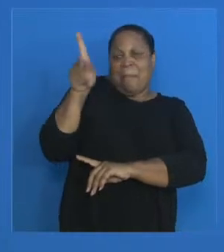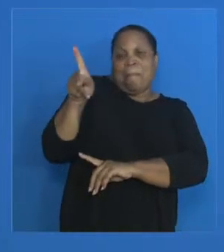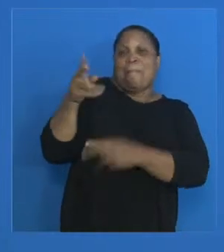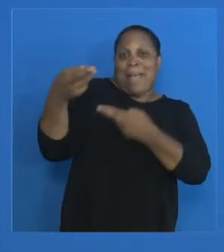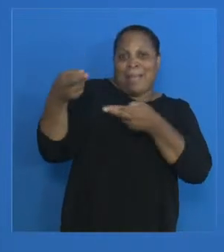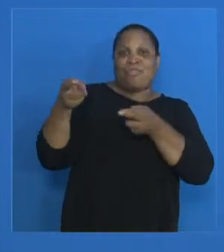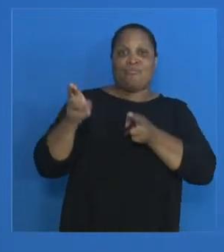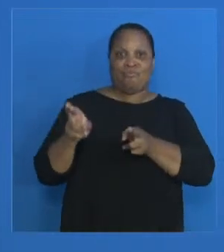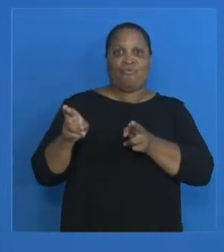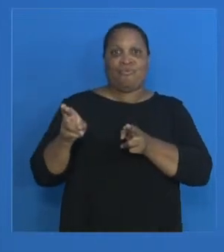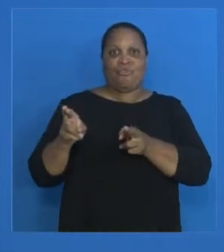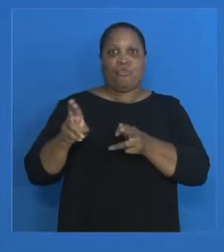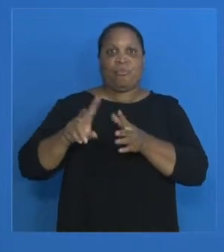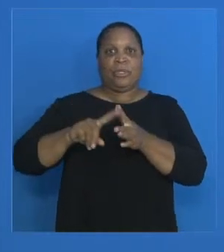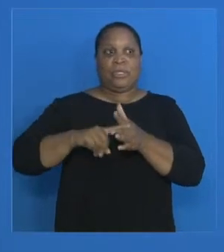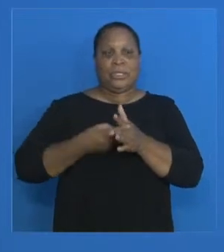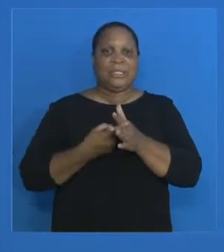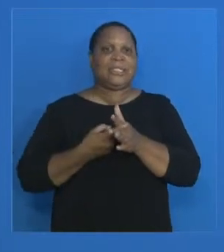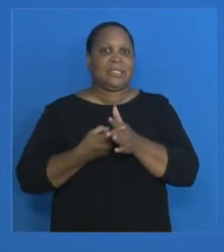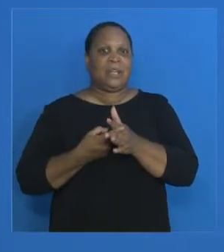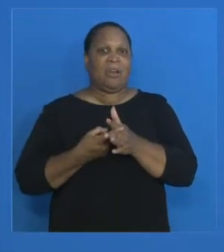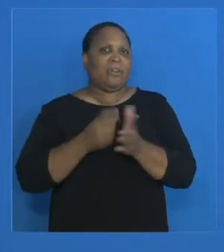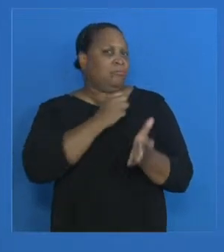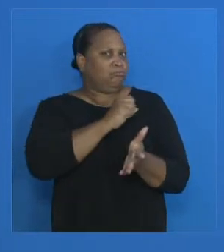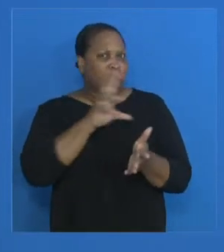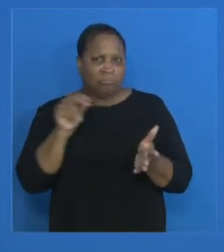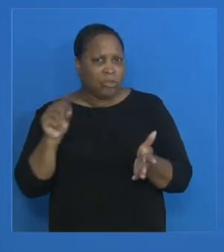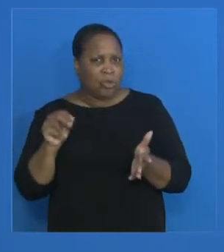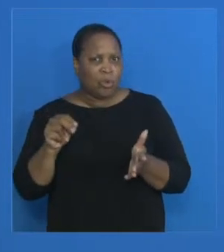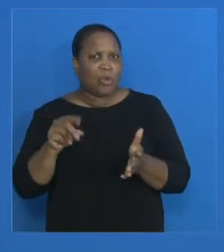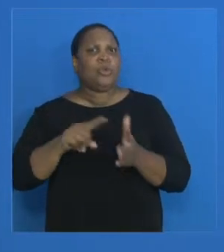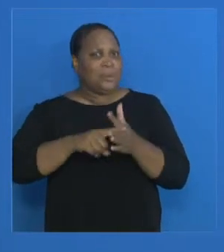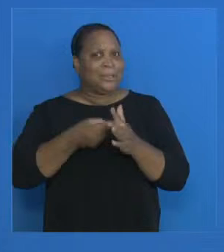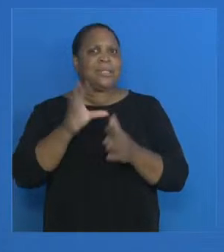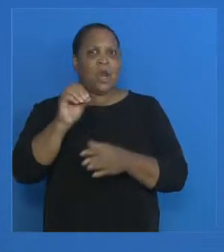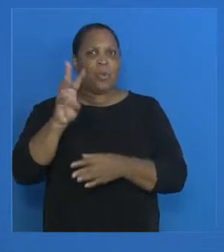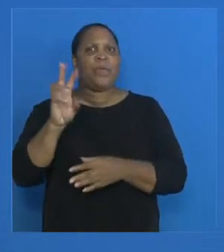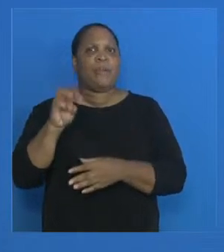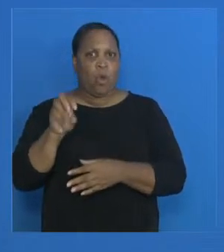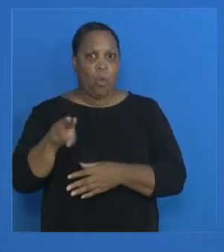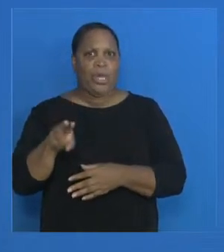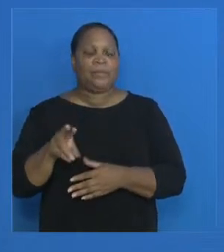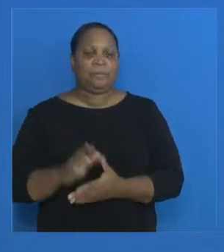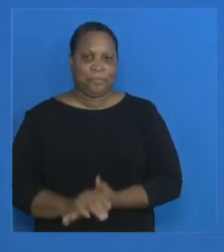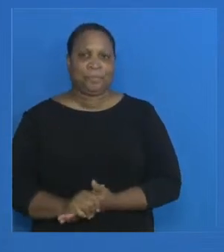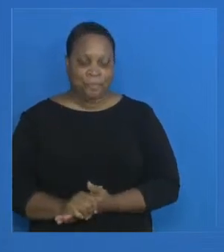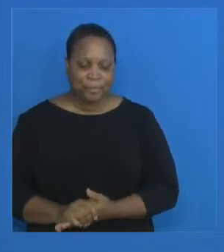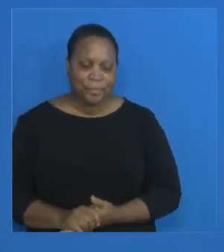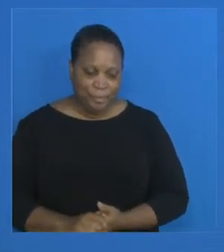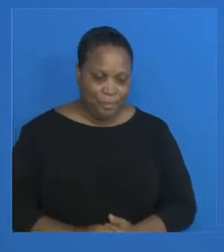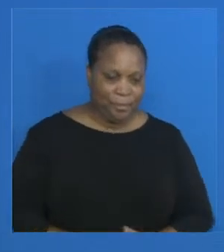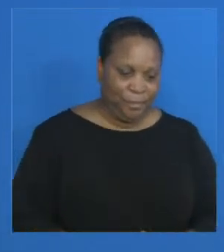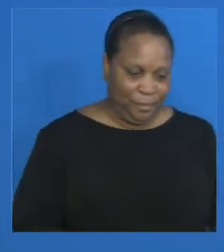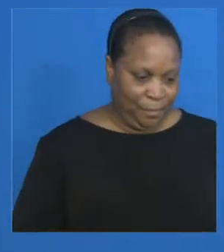room. We can start with David. Oh, no, David? Okay, we'll start with Owen from the Royal Gazette. Thank you, Owen.